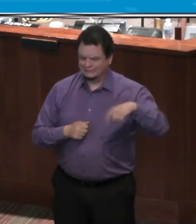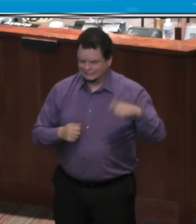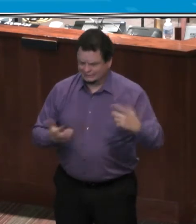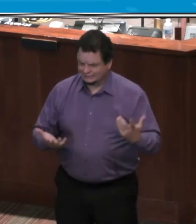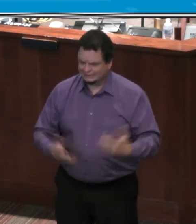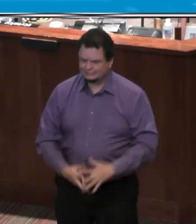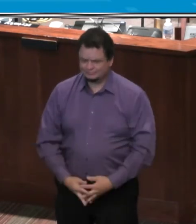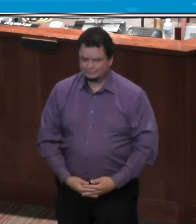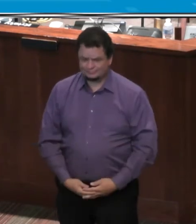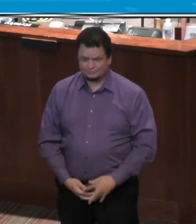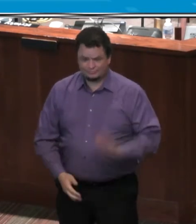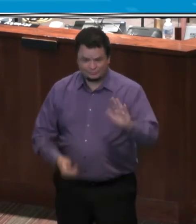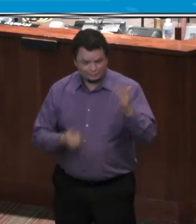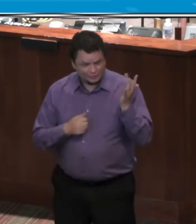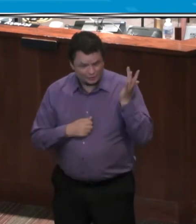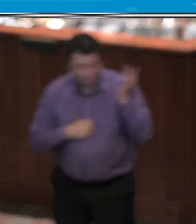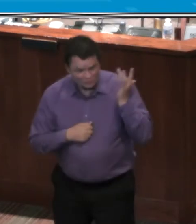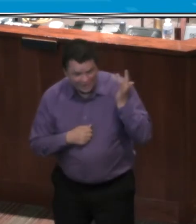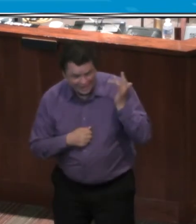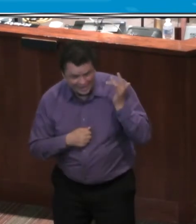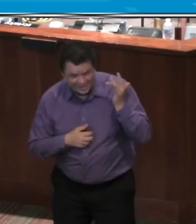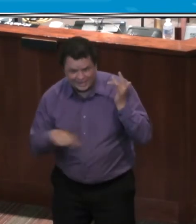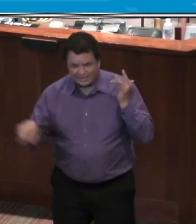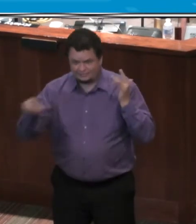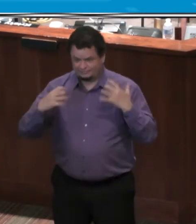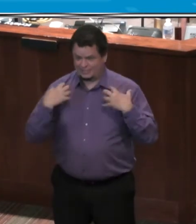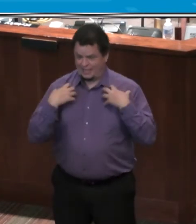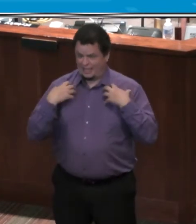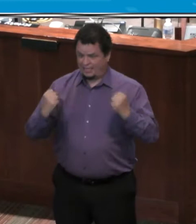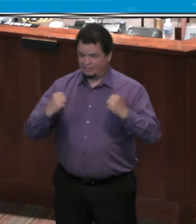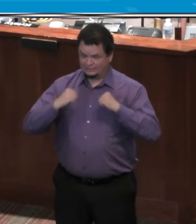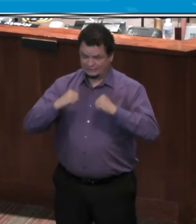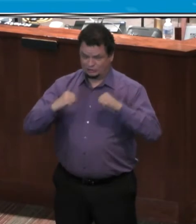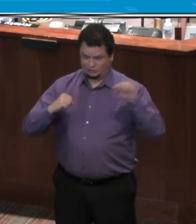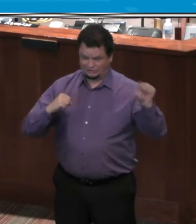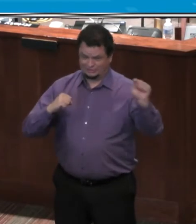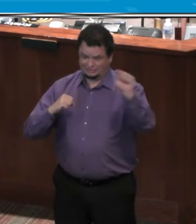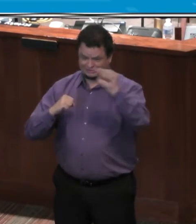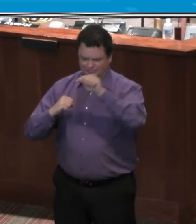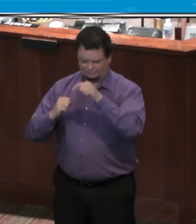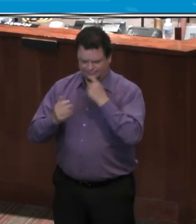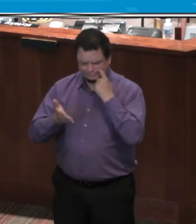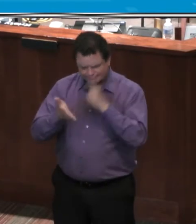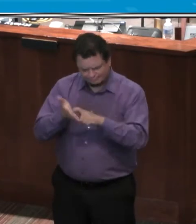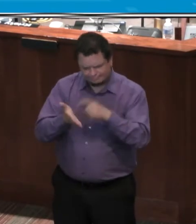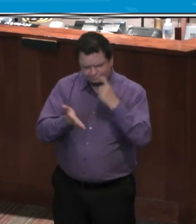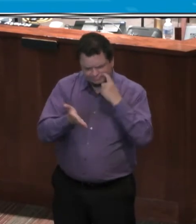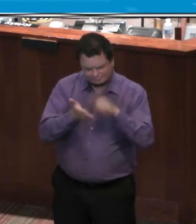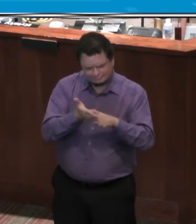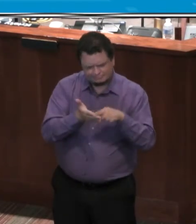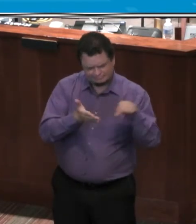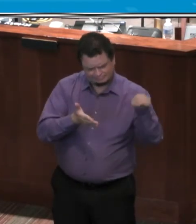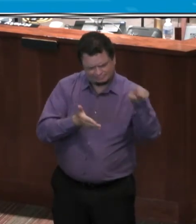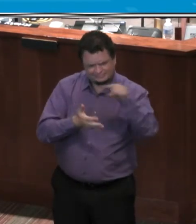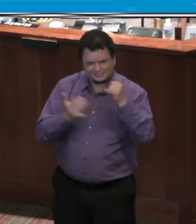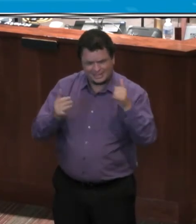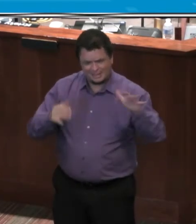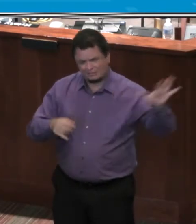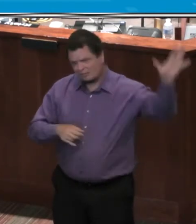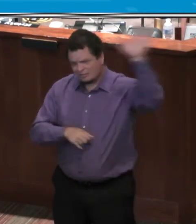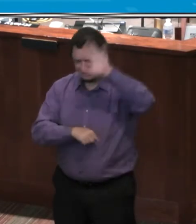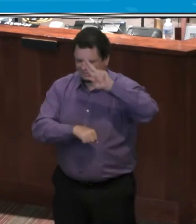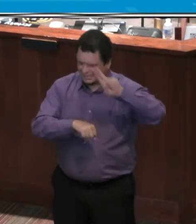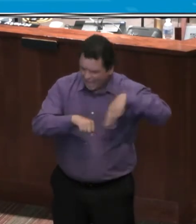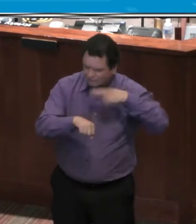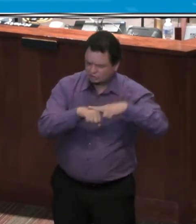of national security. The number one function of our national government is safety of